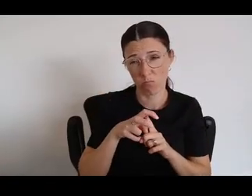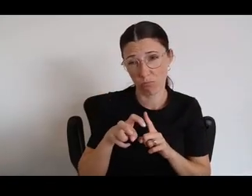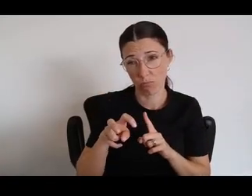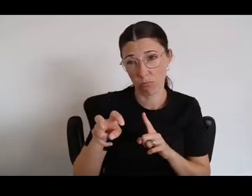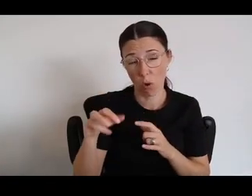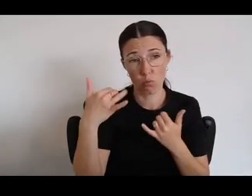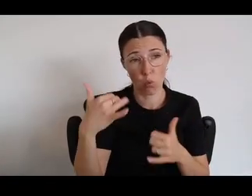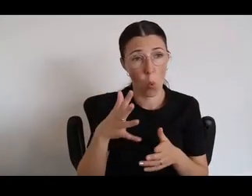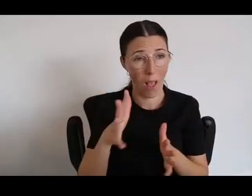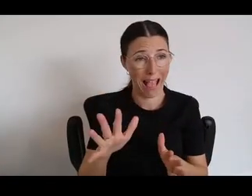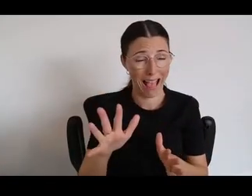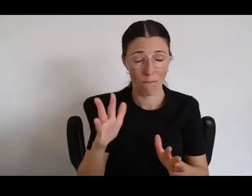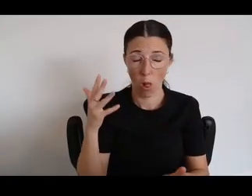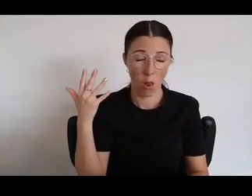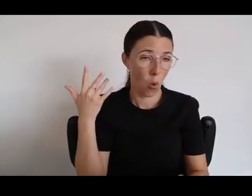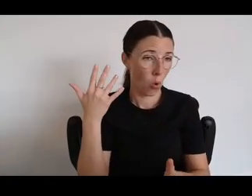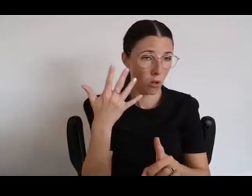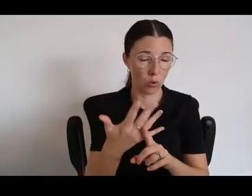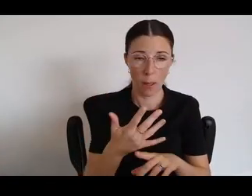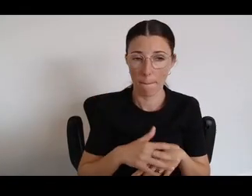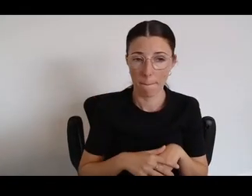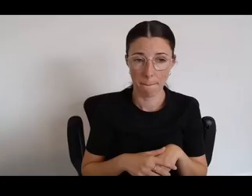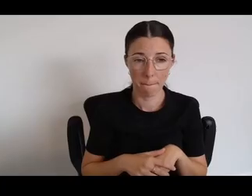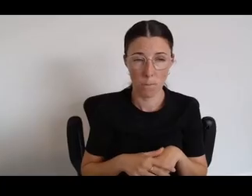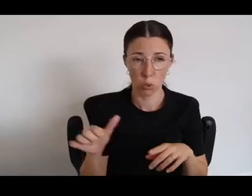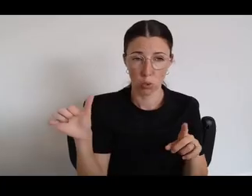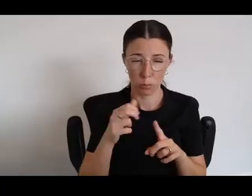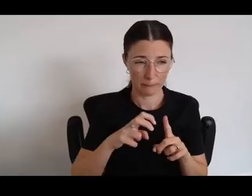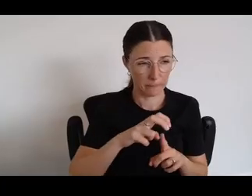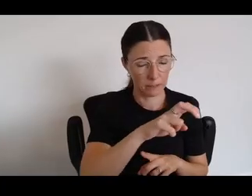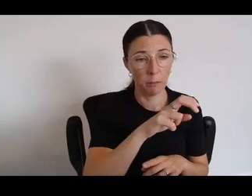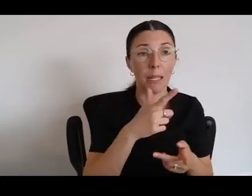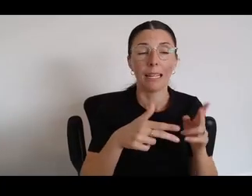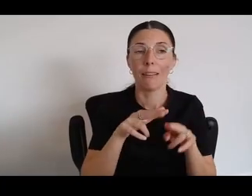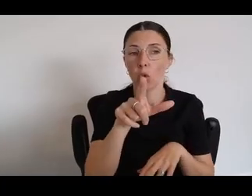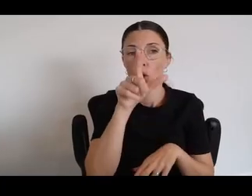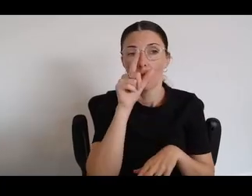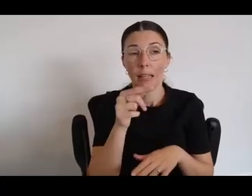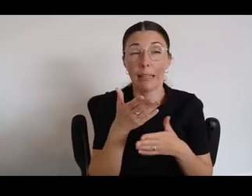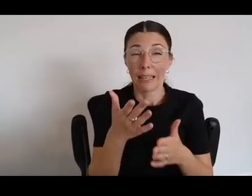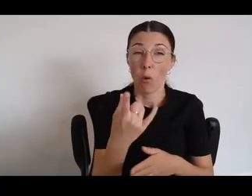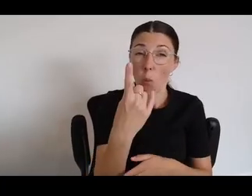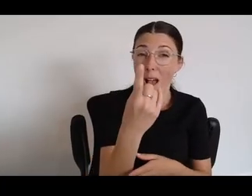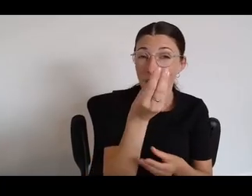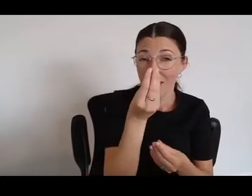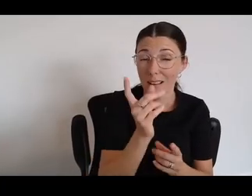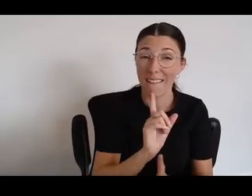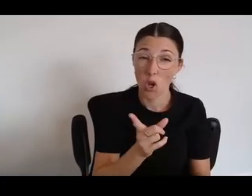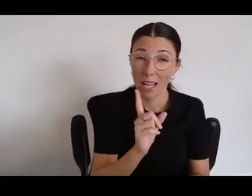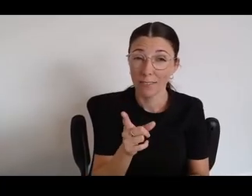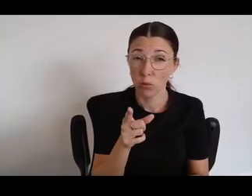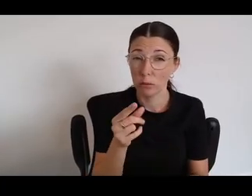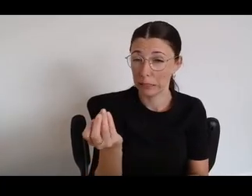if you could give one advice to somebody who holds power to change things, what would you say? What would